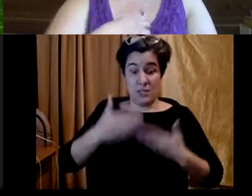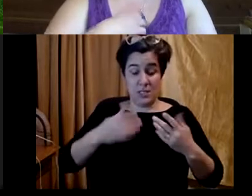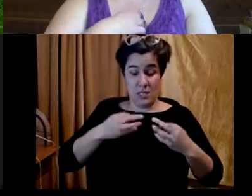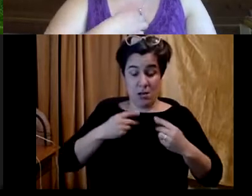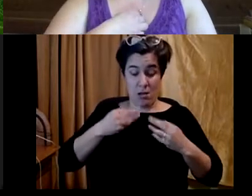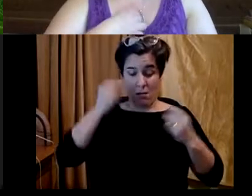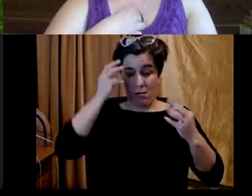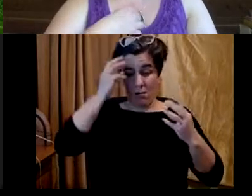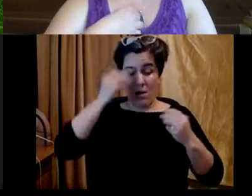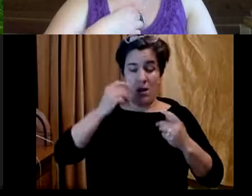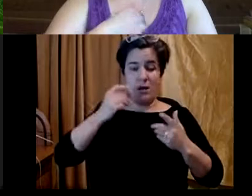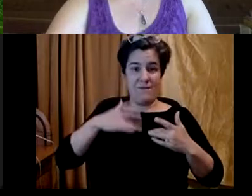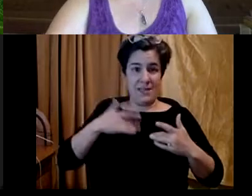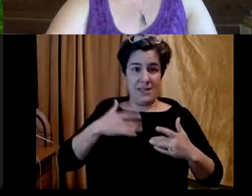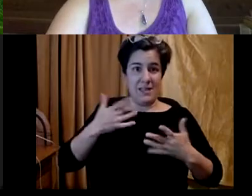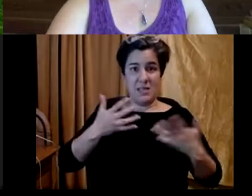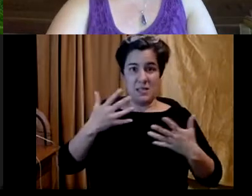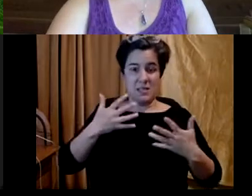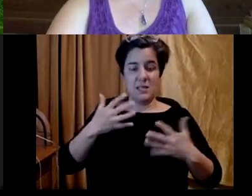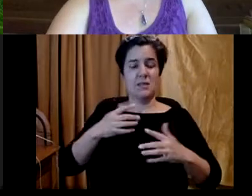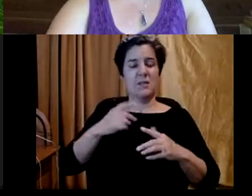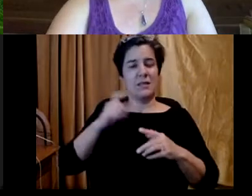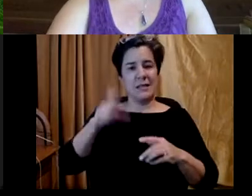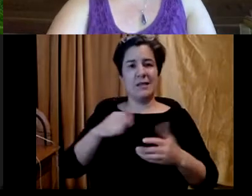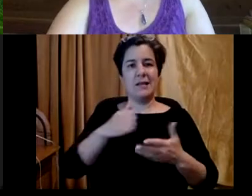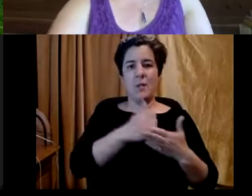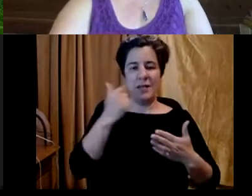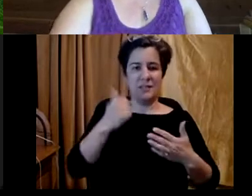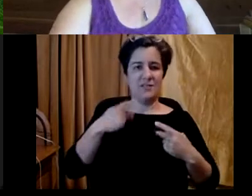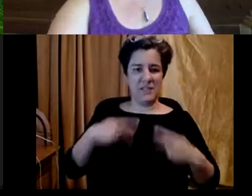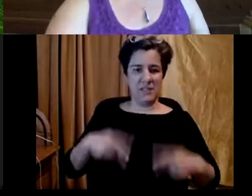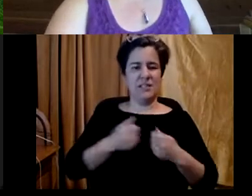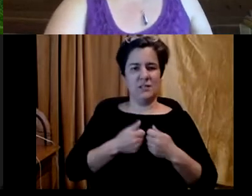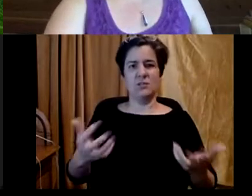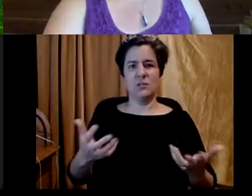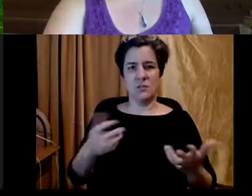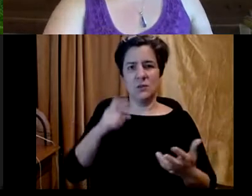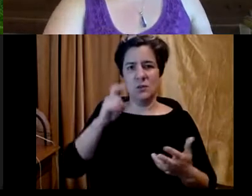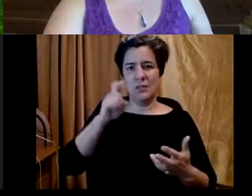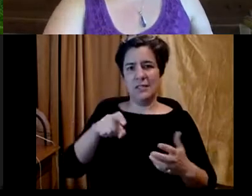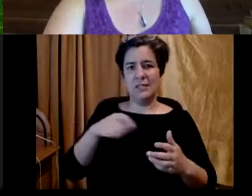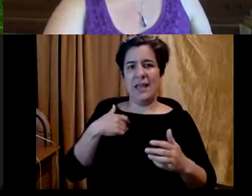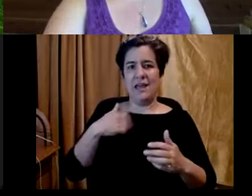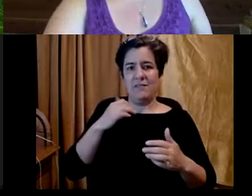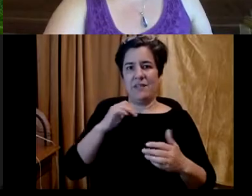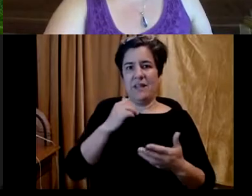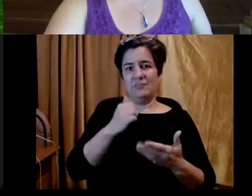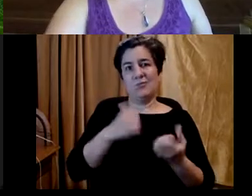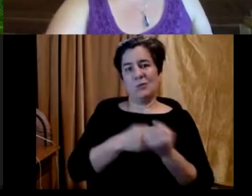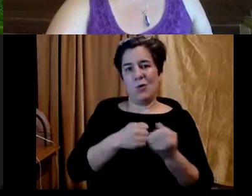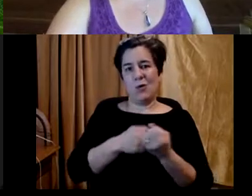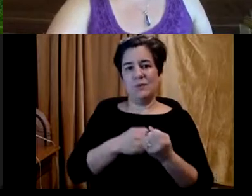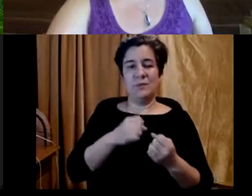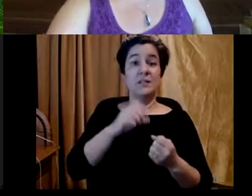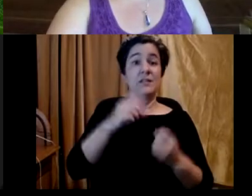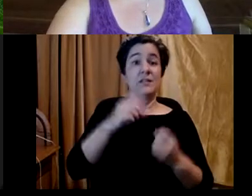Yeah. Is it okay that I shared all this? I know that it was kind of strong the way I'm sharing it. Okay, great. All right, let's see who's next. We've got Thorne, then Sally, then Dr.